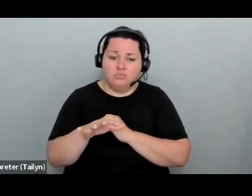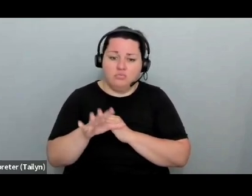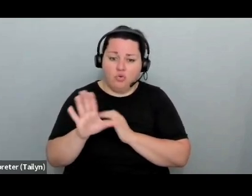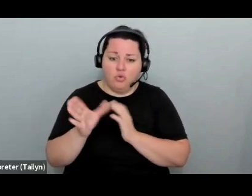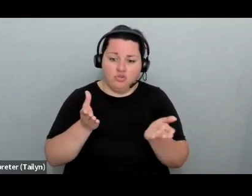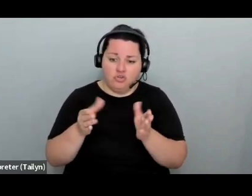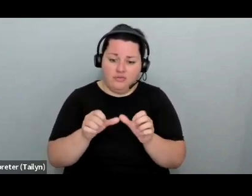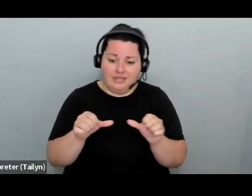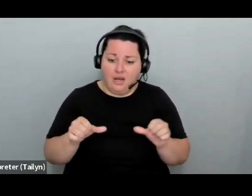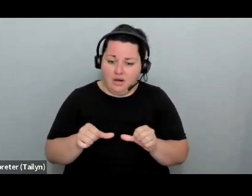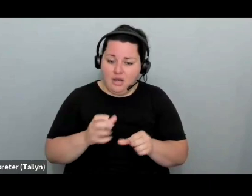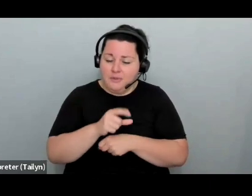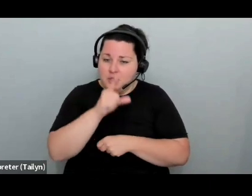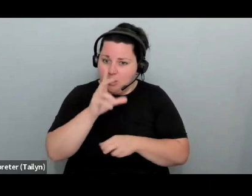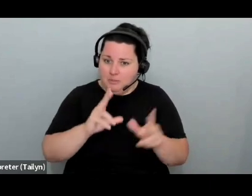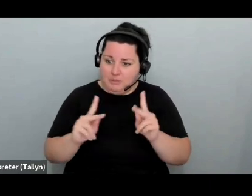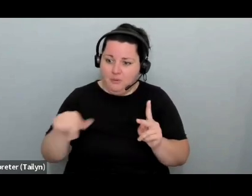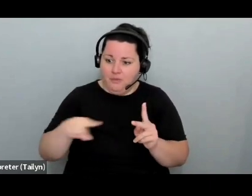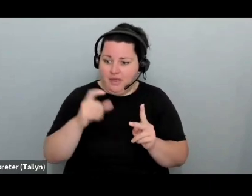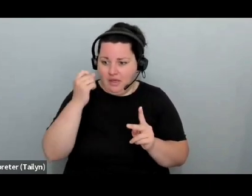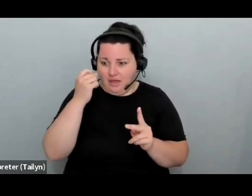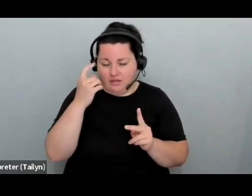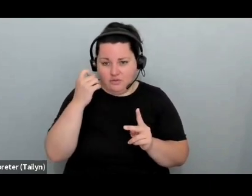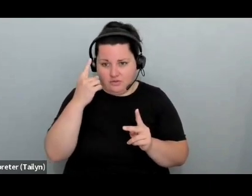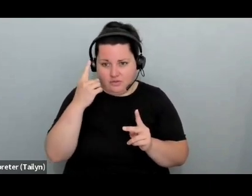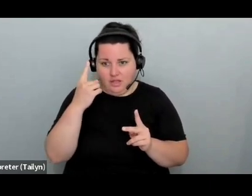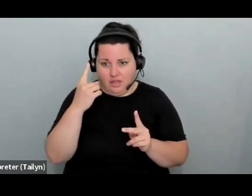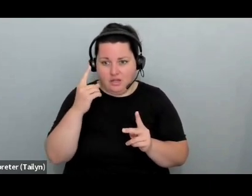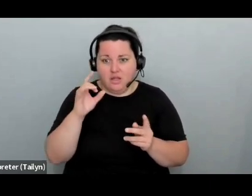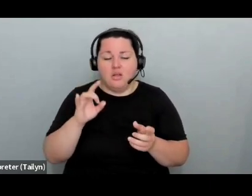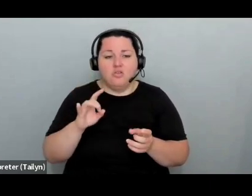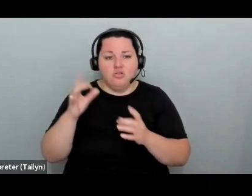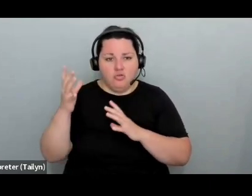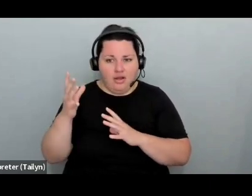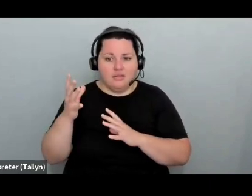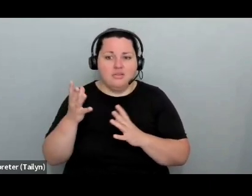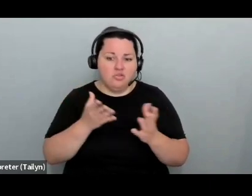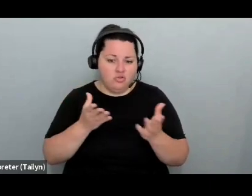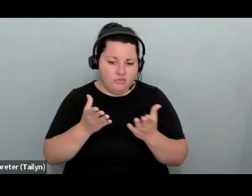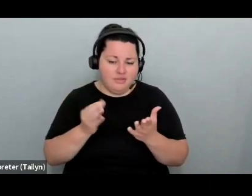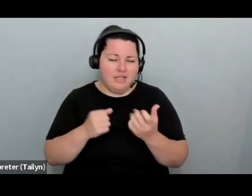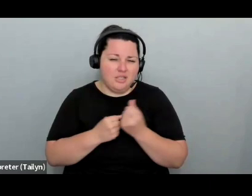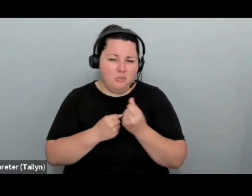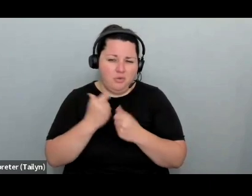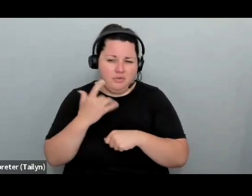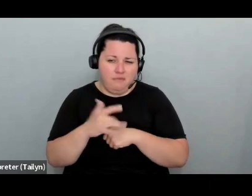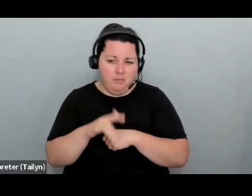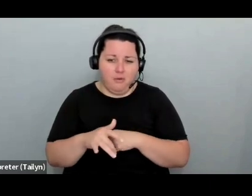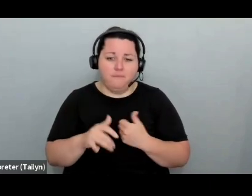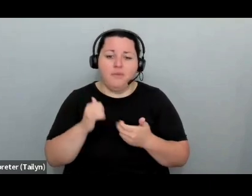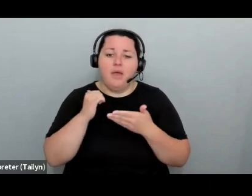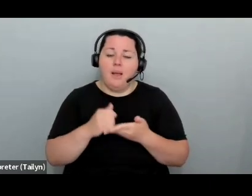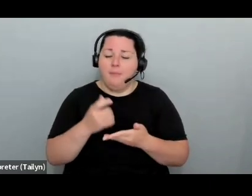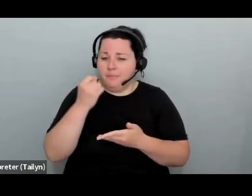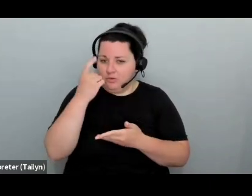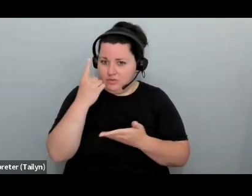service area, to make sure that folks understand the crisis system and the services and the supports are available, helping them to understand the